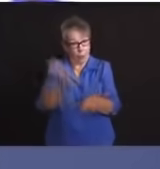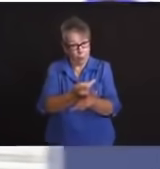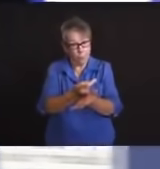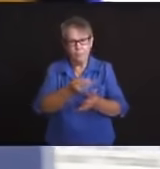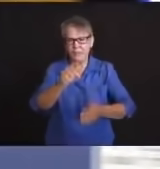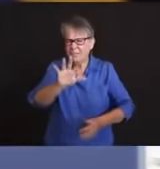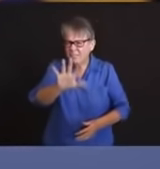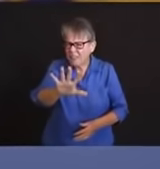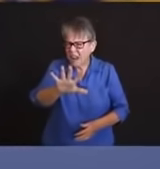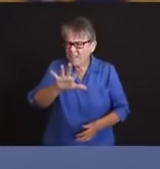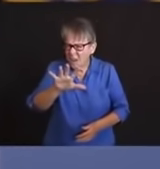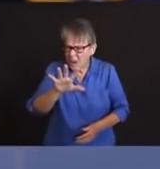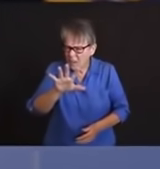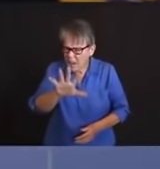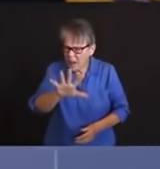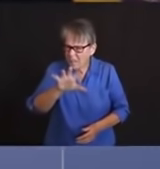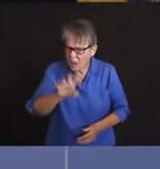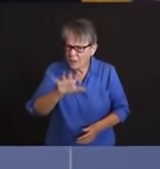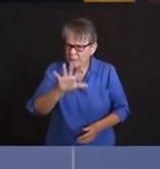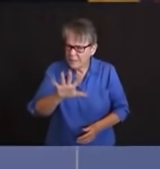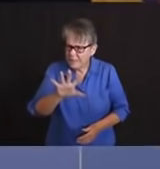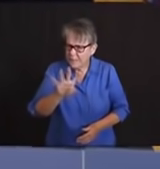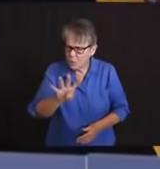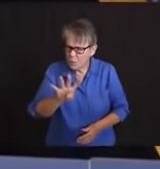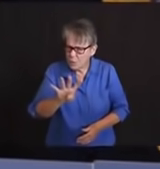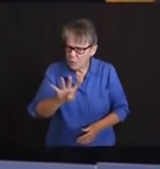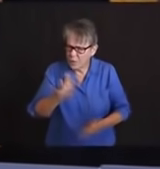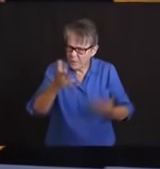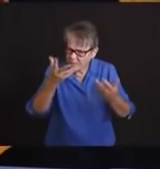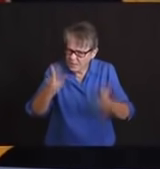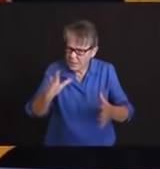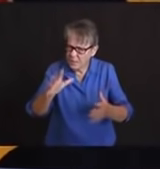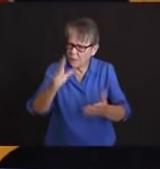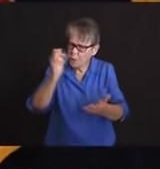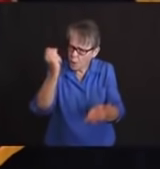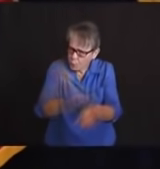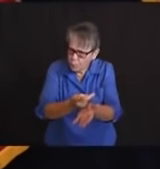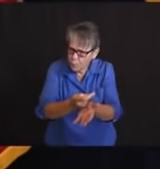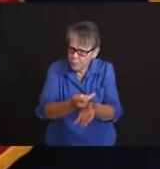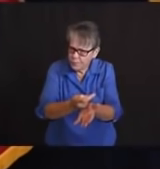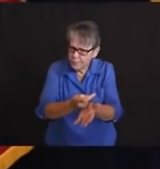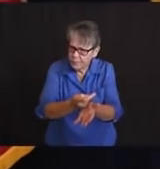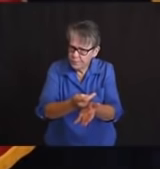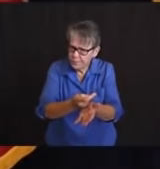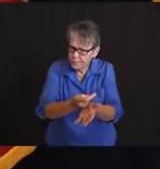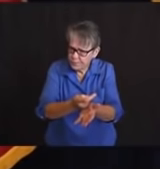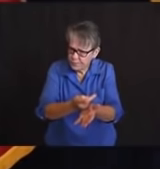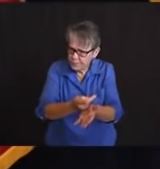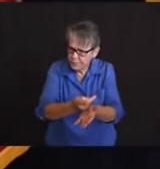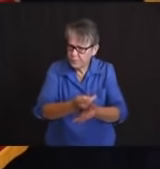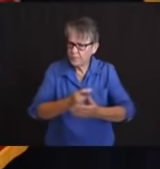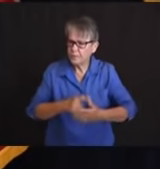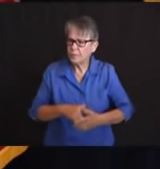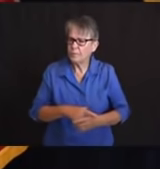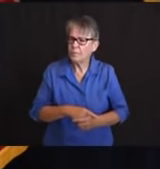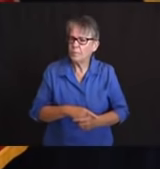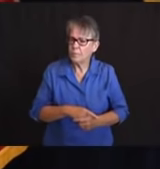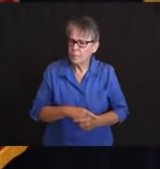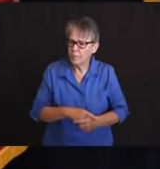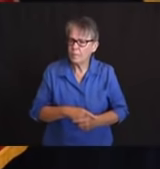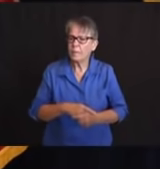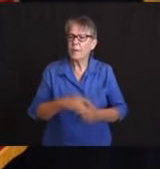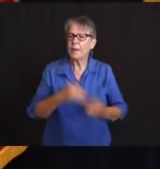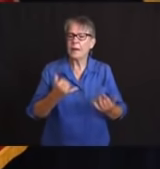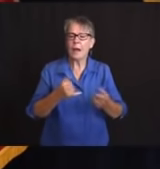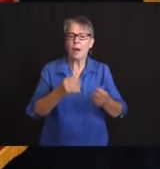the 7 days or as soon as they can. These are not going back and forth. They're in process right now. So we're working with